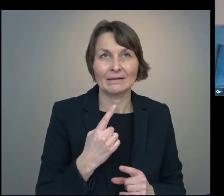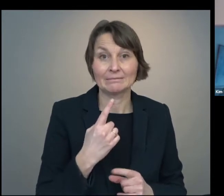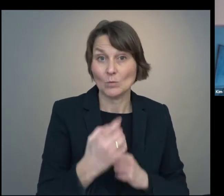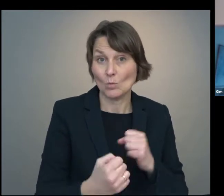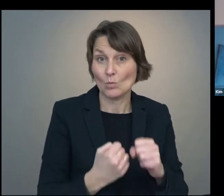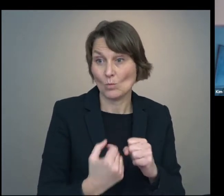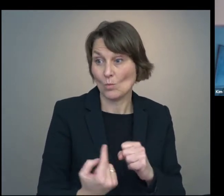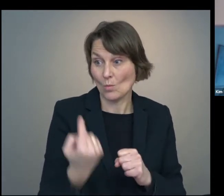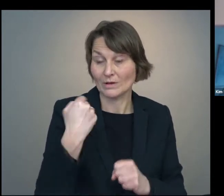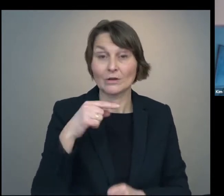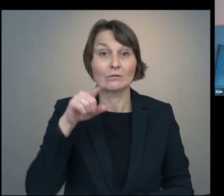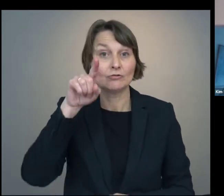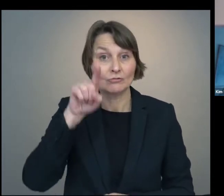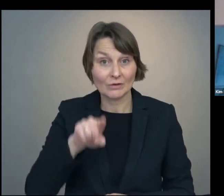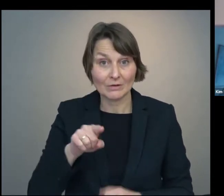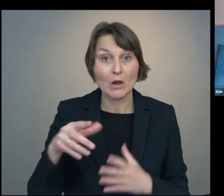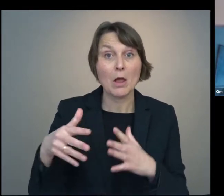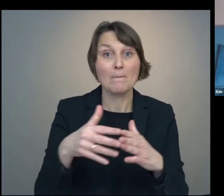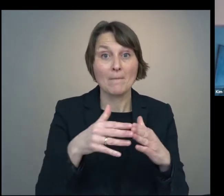January last year and